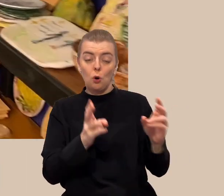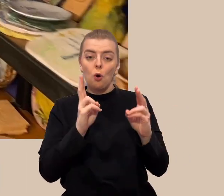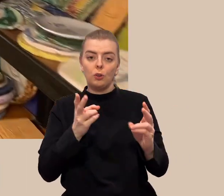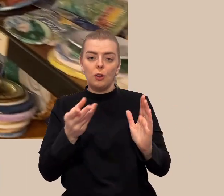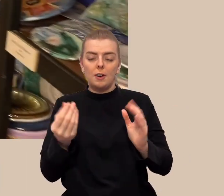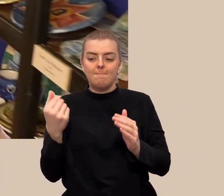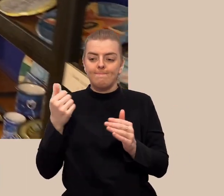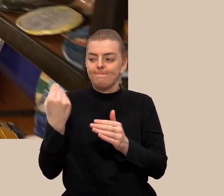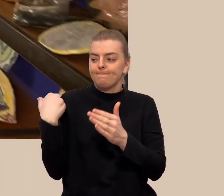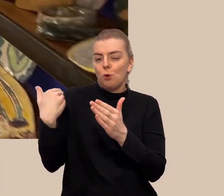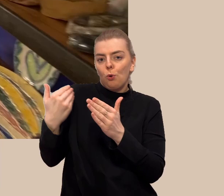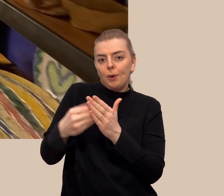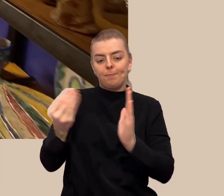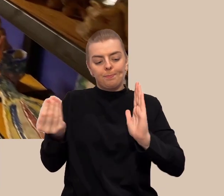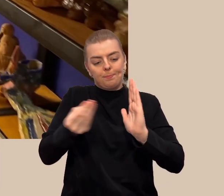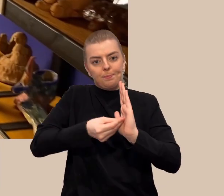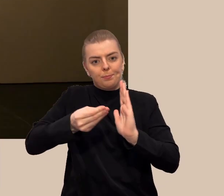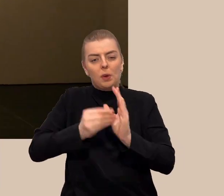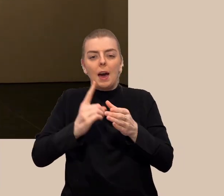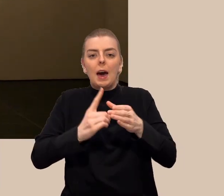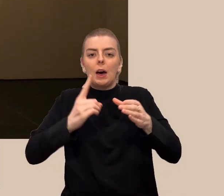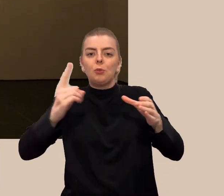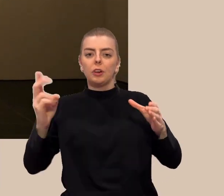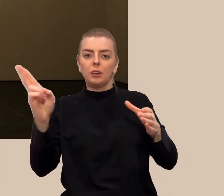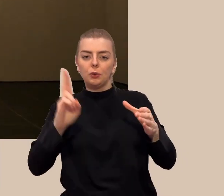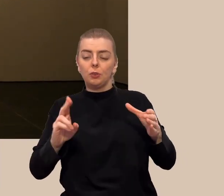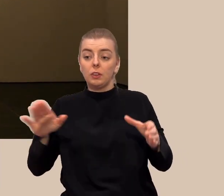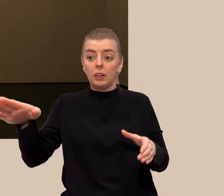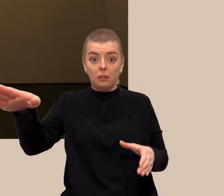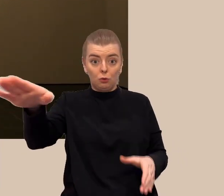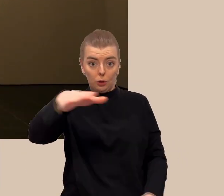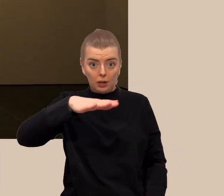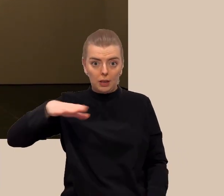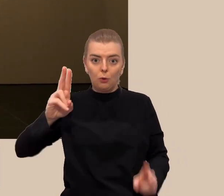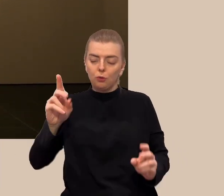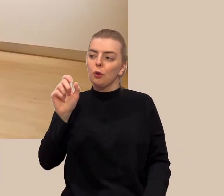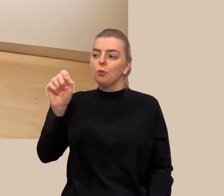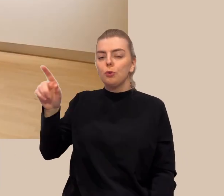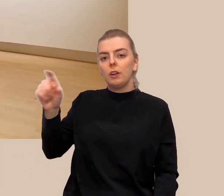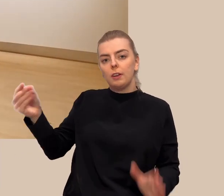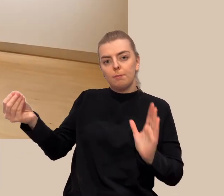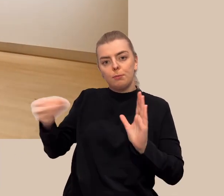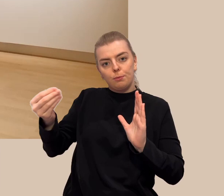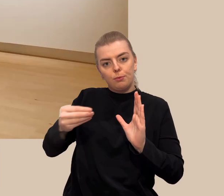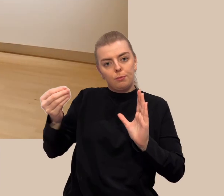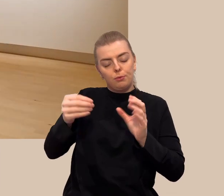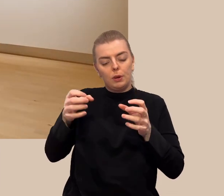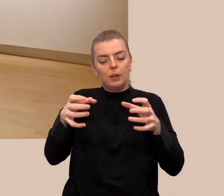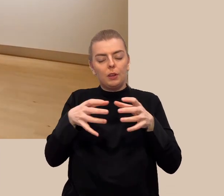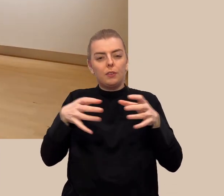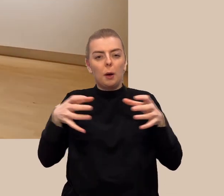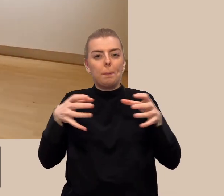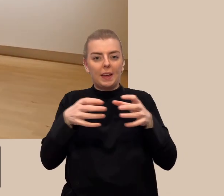habitants. We've also added quite a lot of outsider art from around all of Norway and also internationally